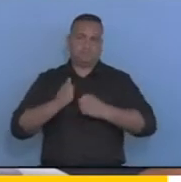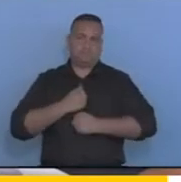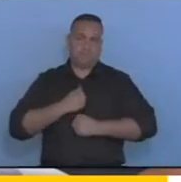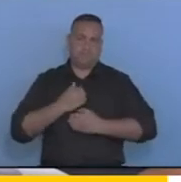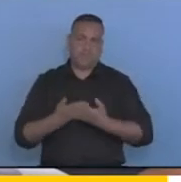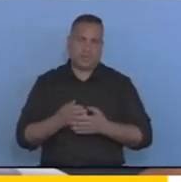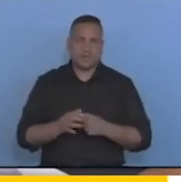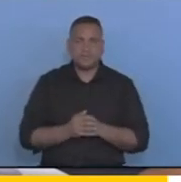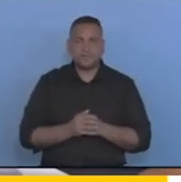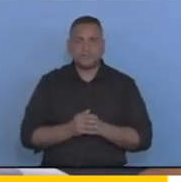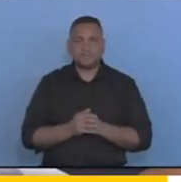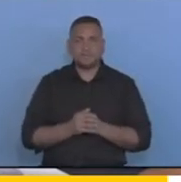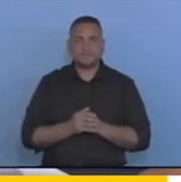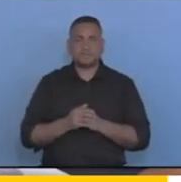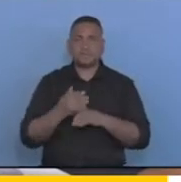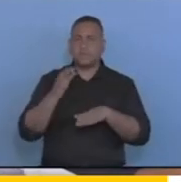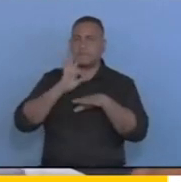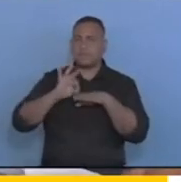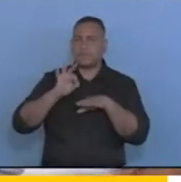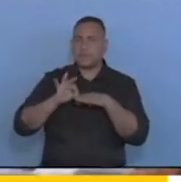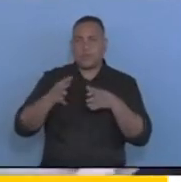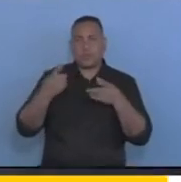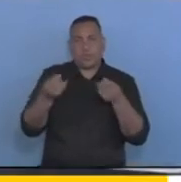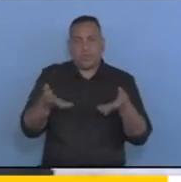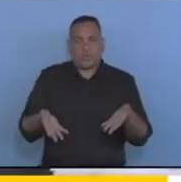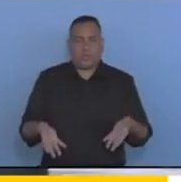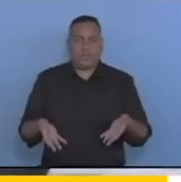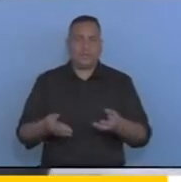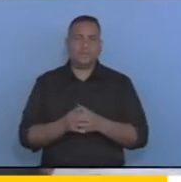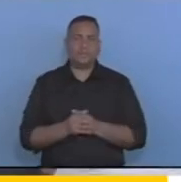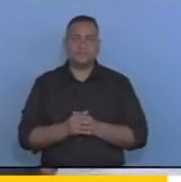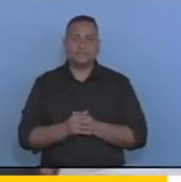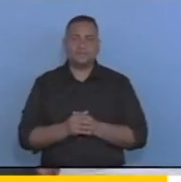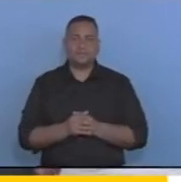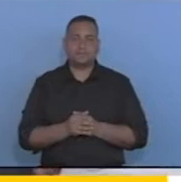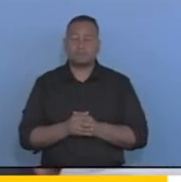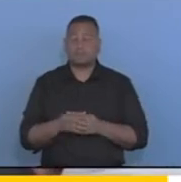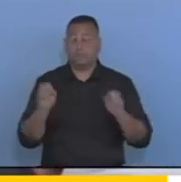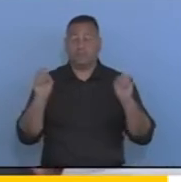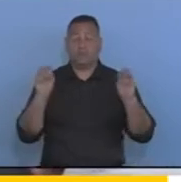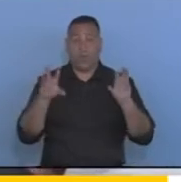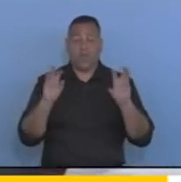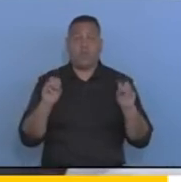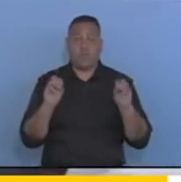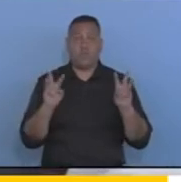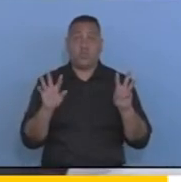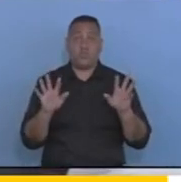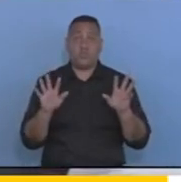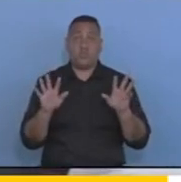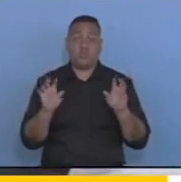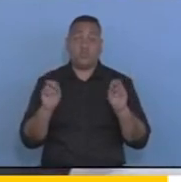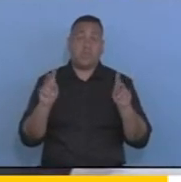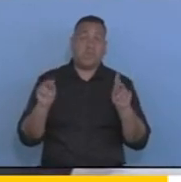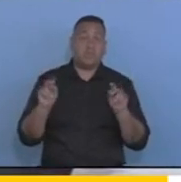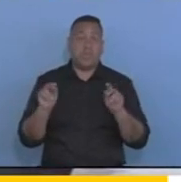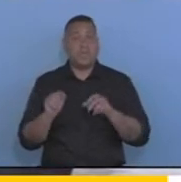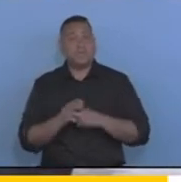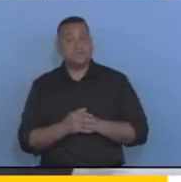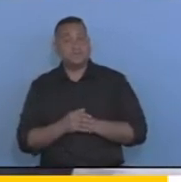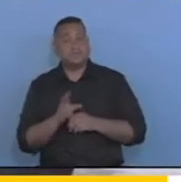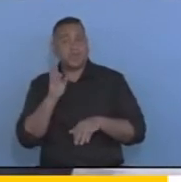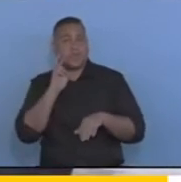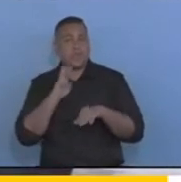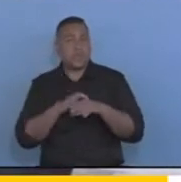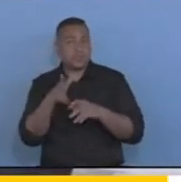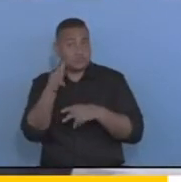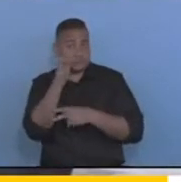we're planning to do here. Wow. So let me get this in a nutshell. And you got to listen to this now. So you've consulted with the